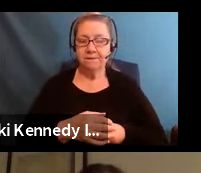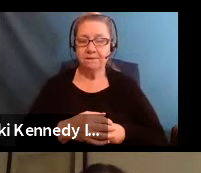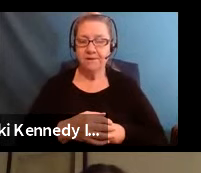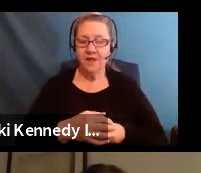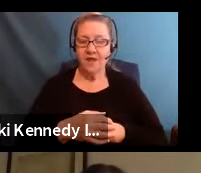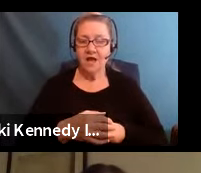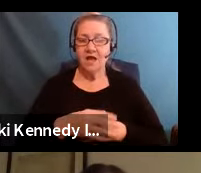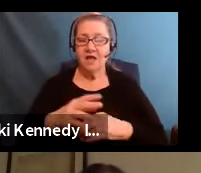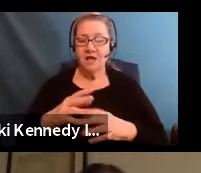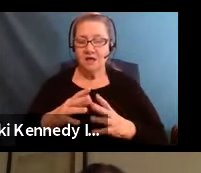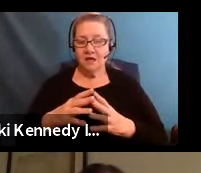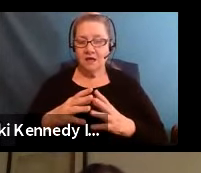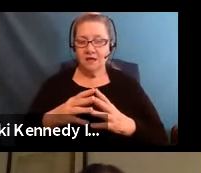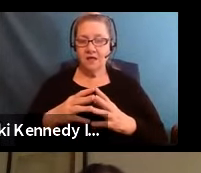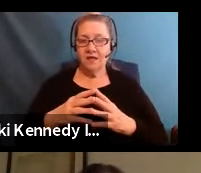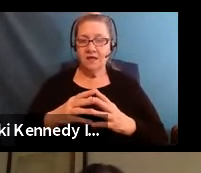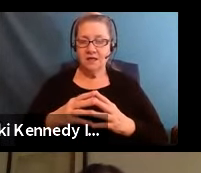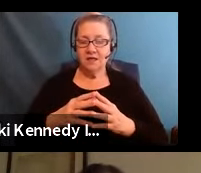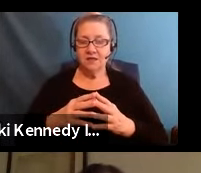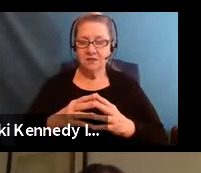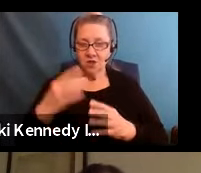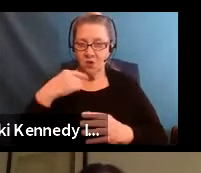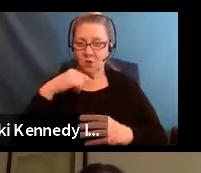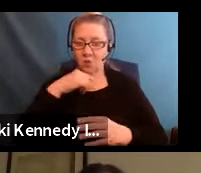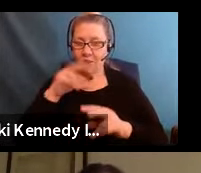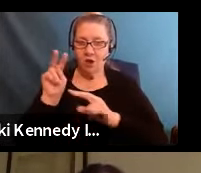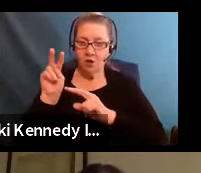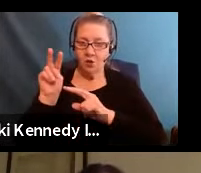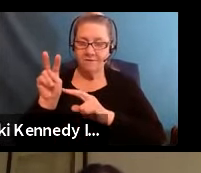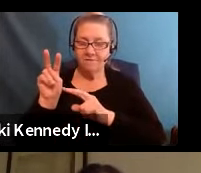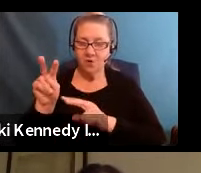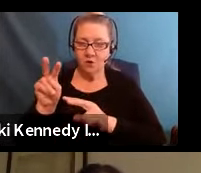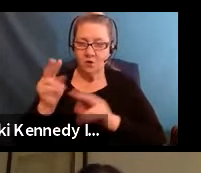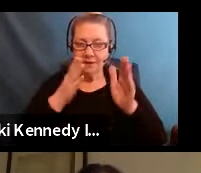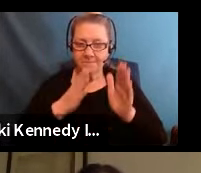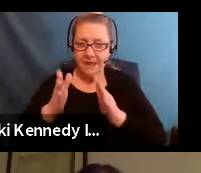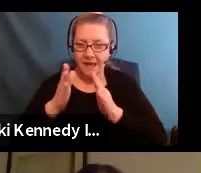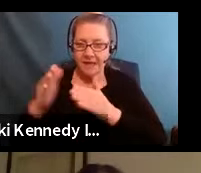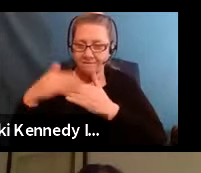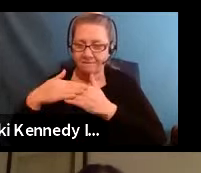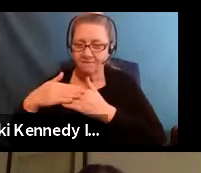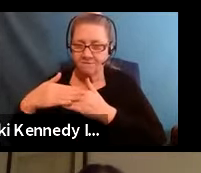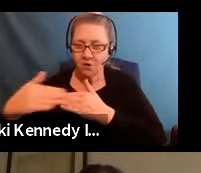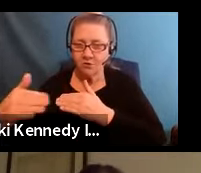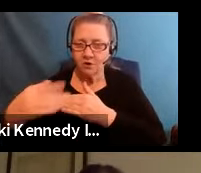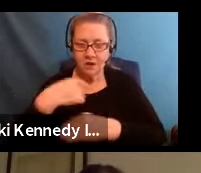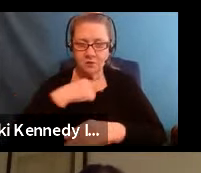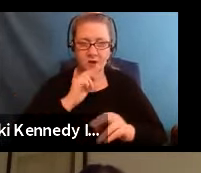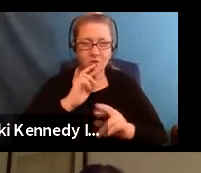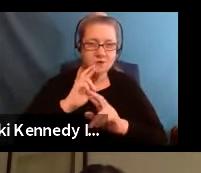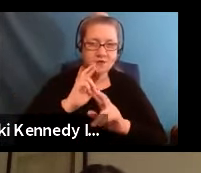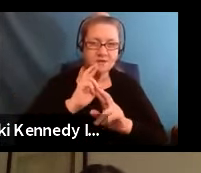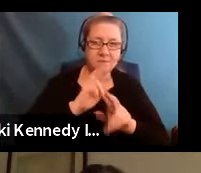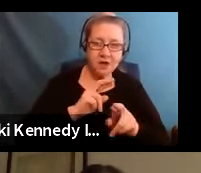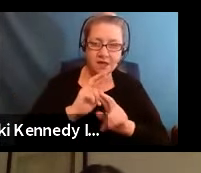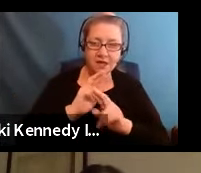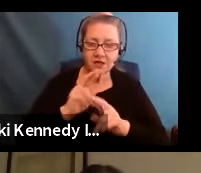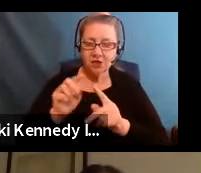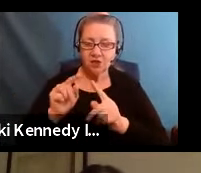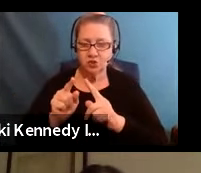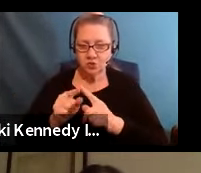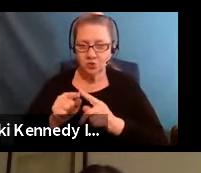really, as we're looking forward, as we're planning forward, and as we're responding to the